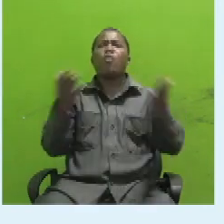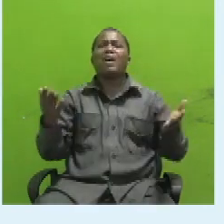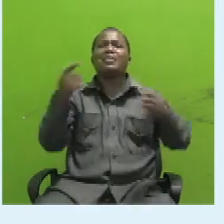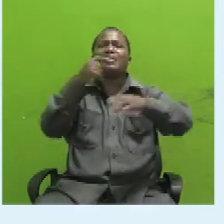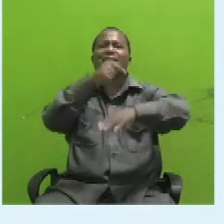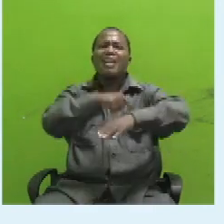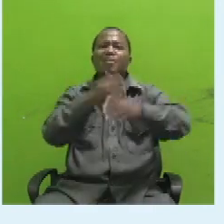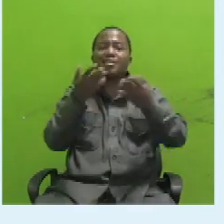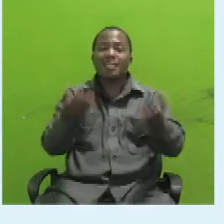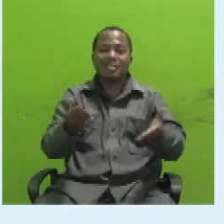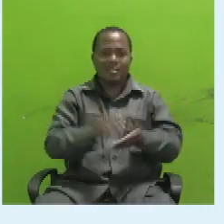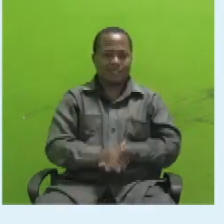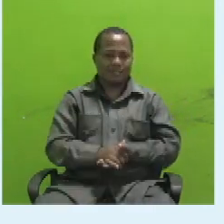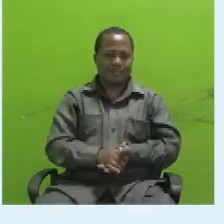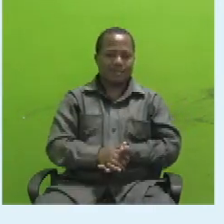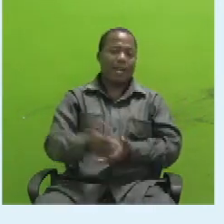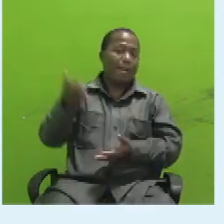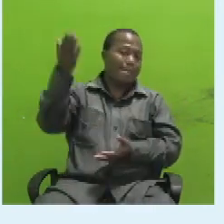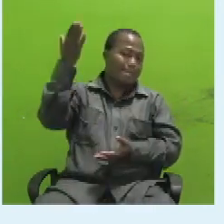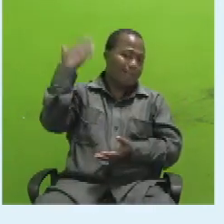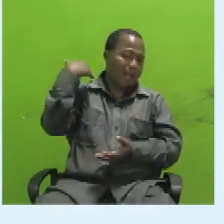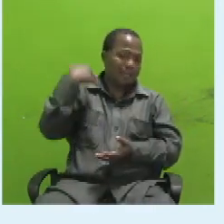it? Past.